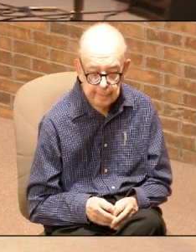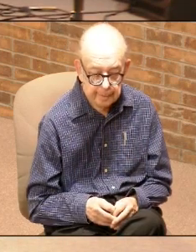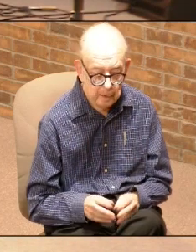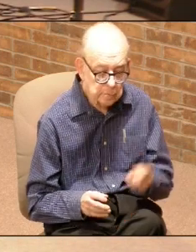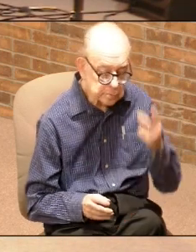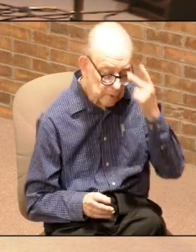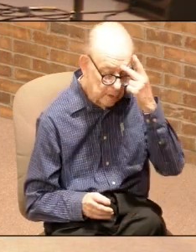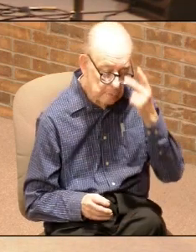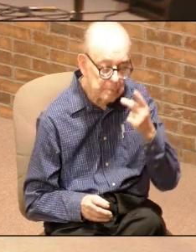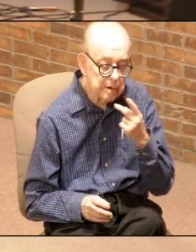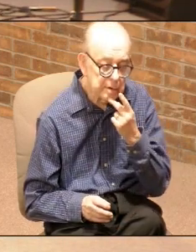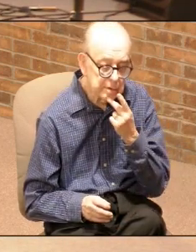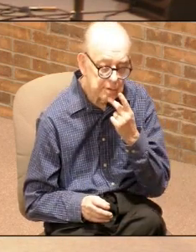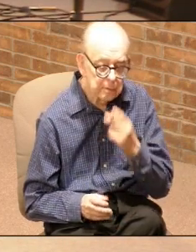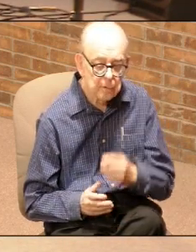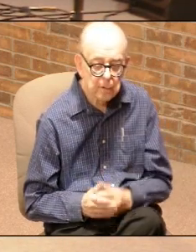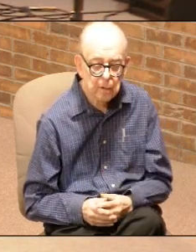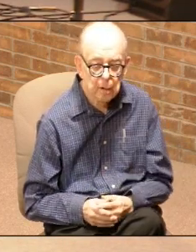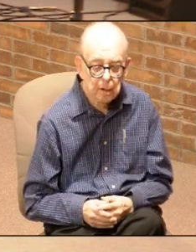Parents